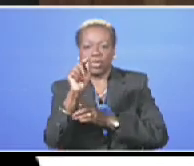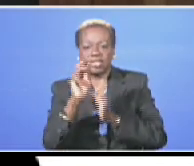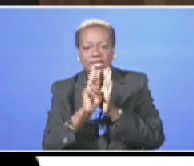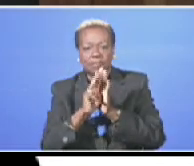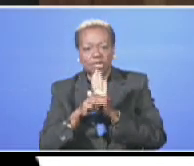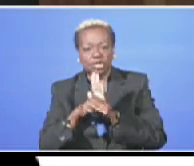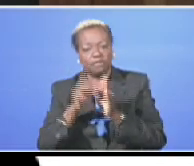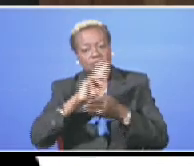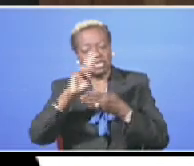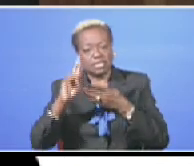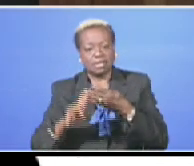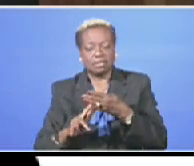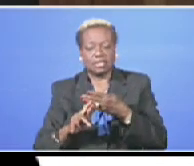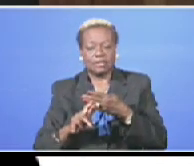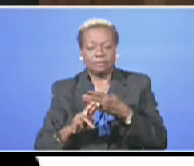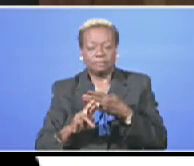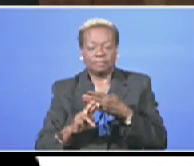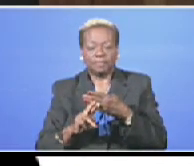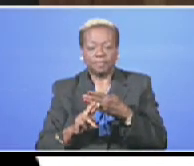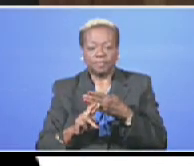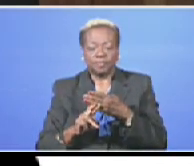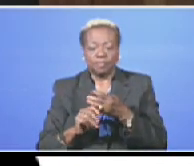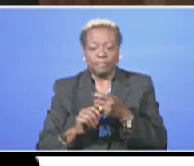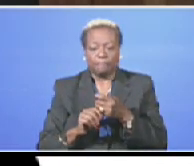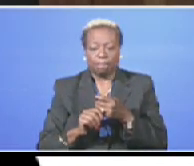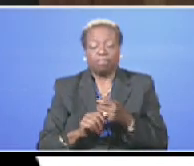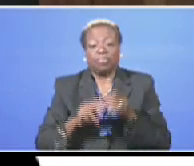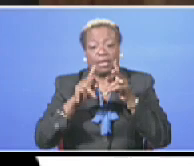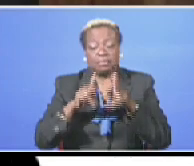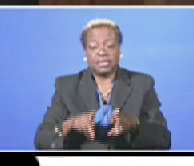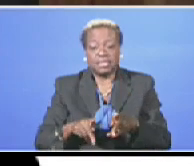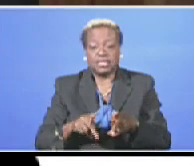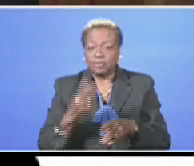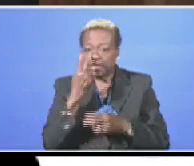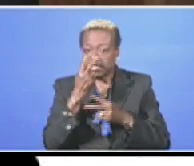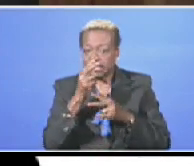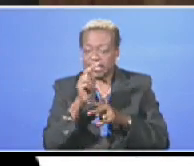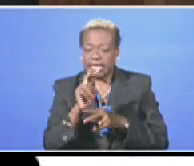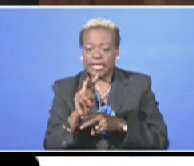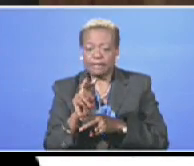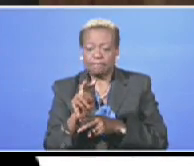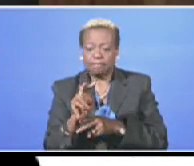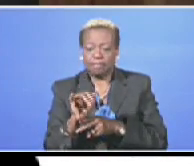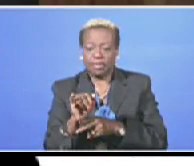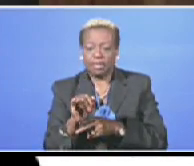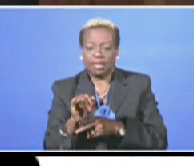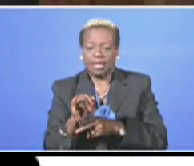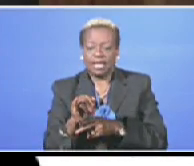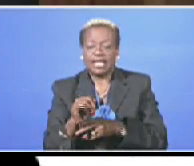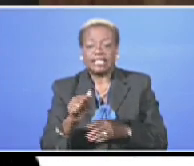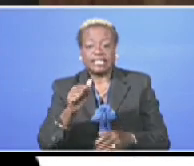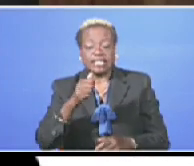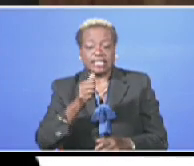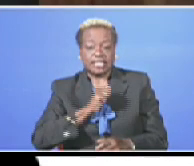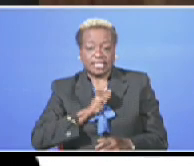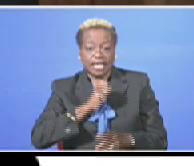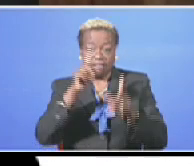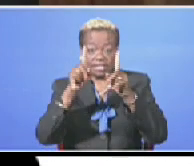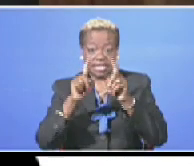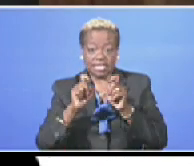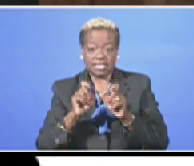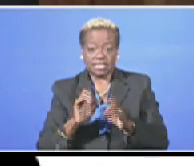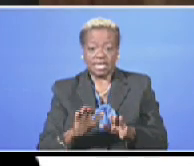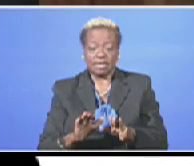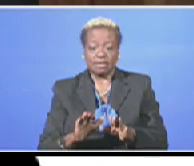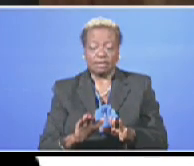results will be available to you. Persons now, we're seeing the advent of home tests or self-testing. That's something